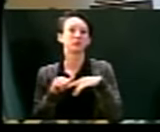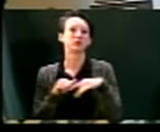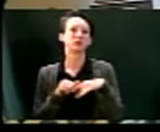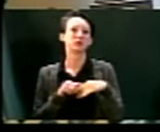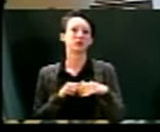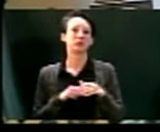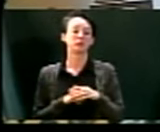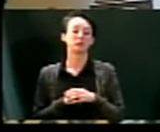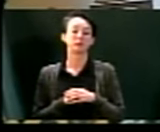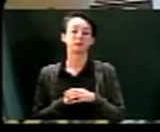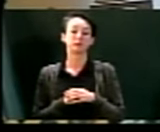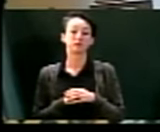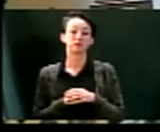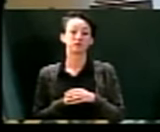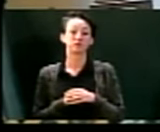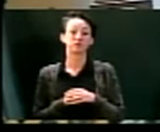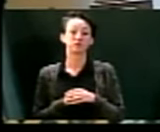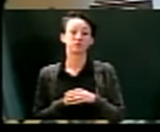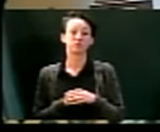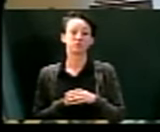funds.